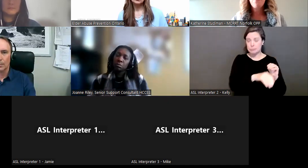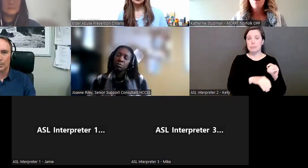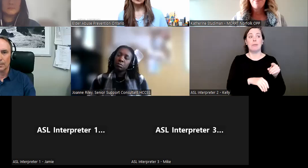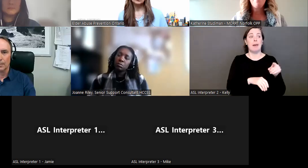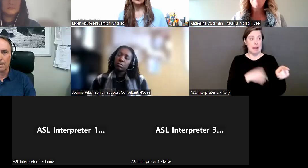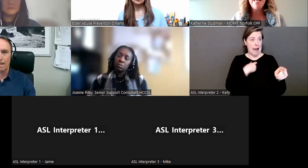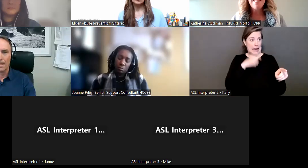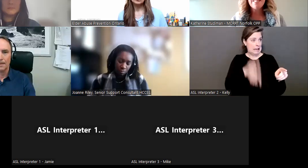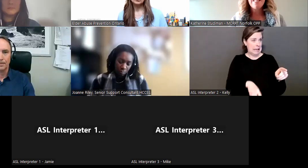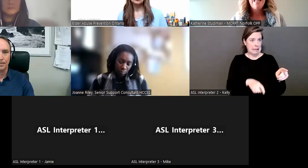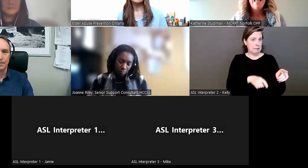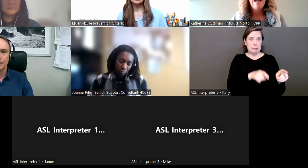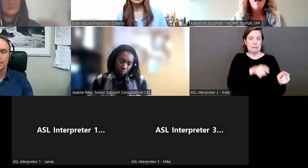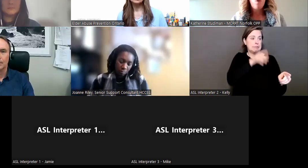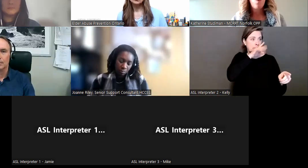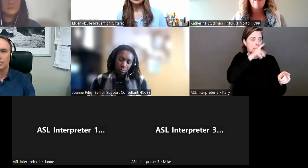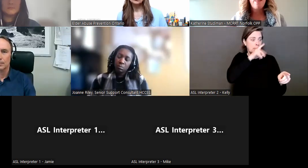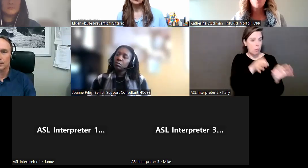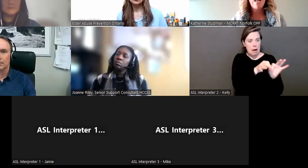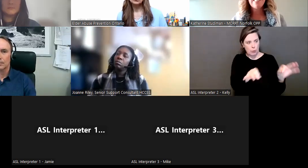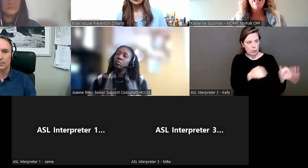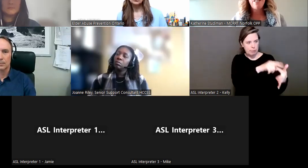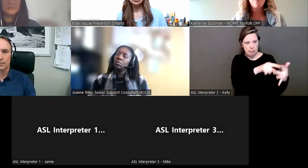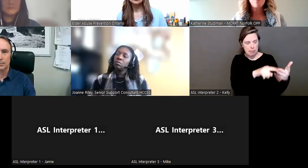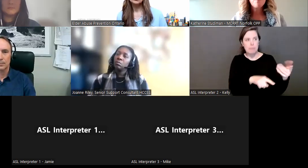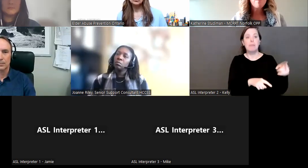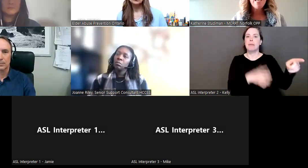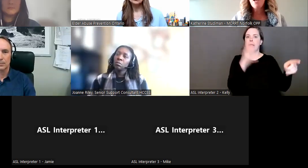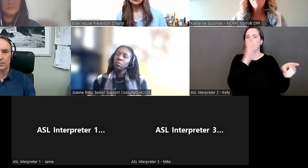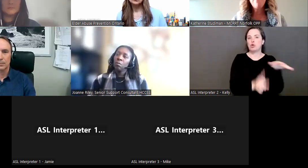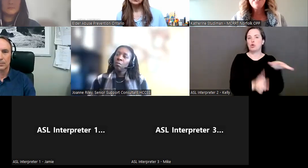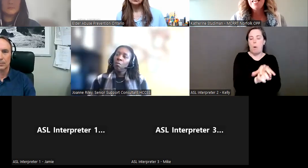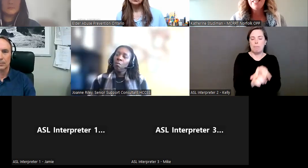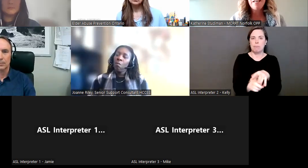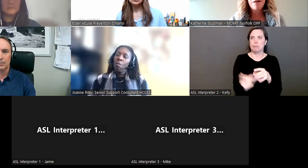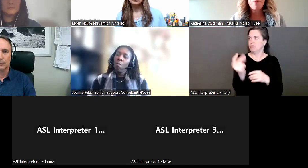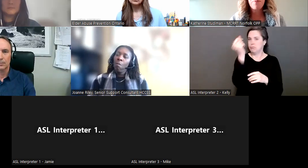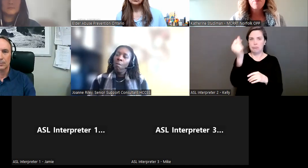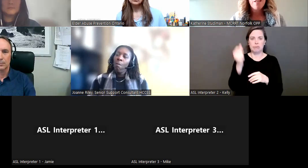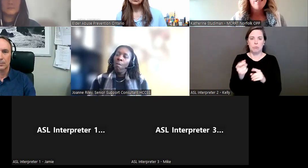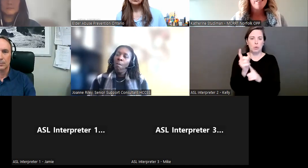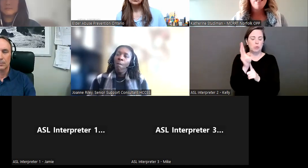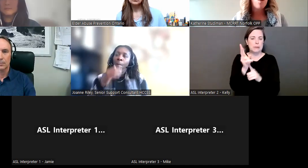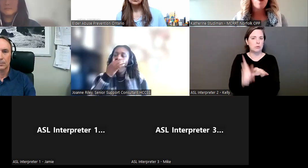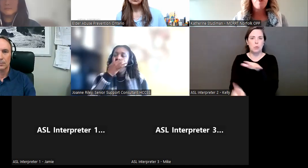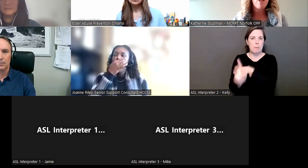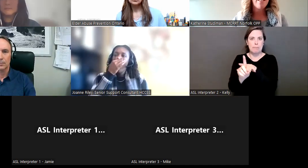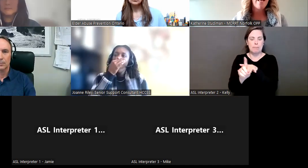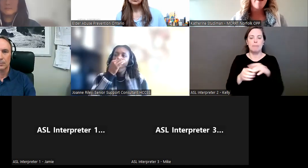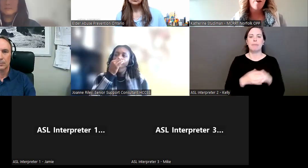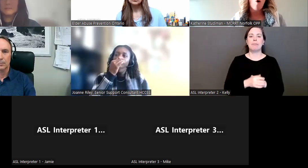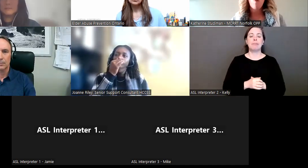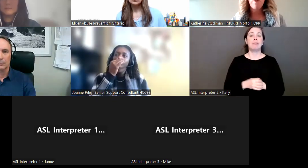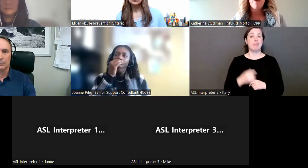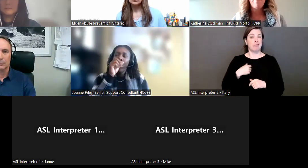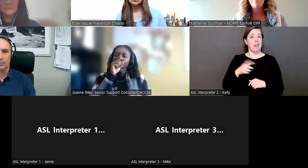come within minutes with a translator. And I've even taken an older person